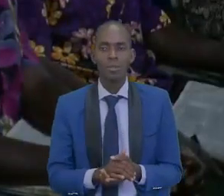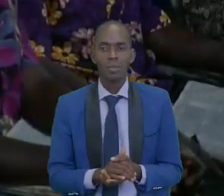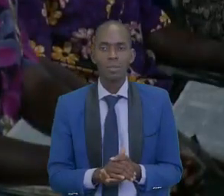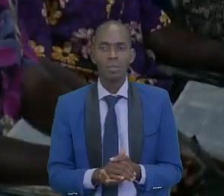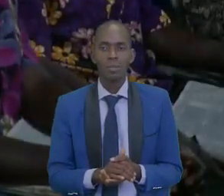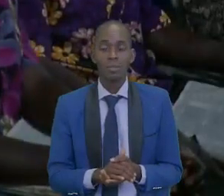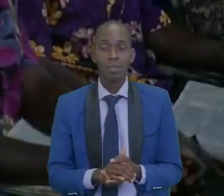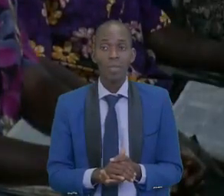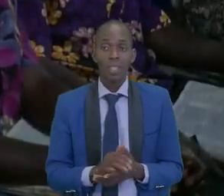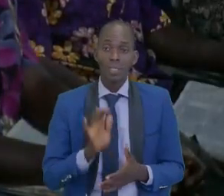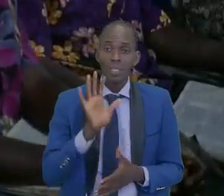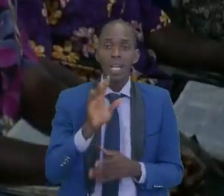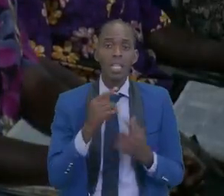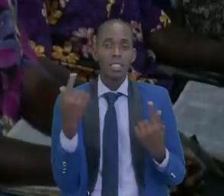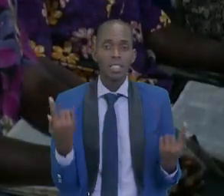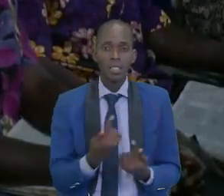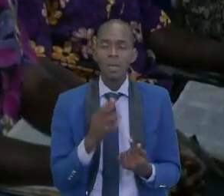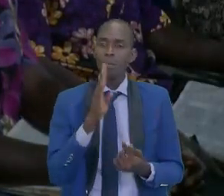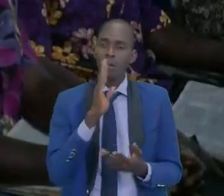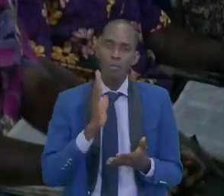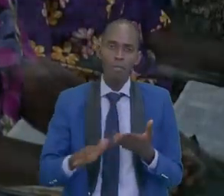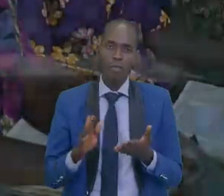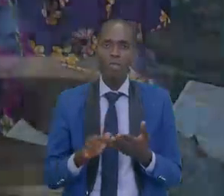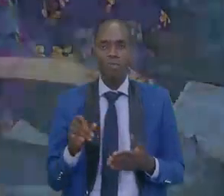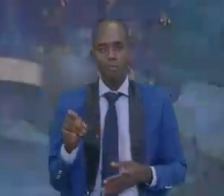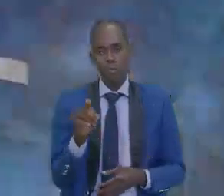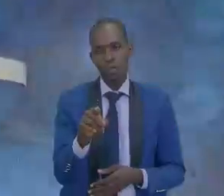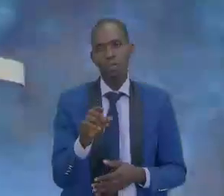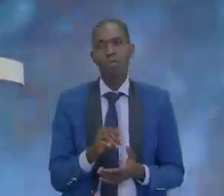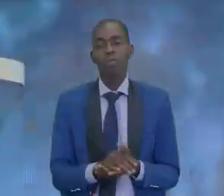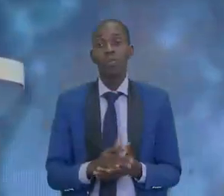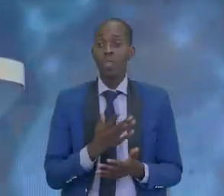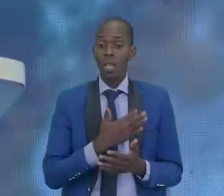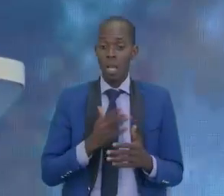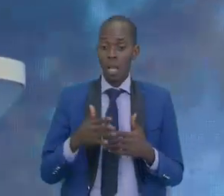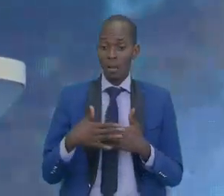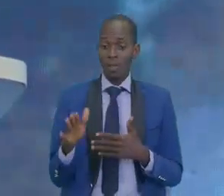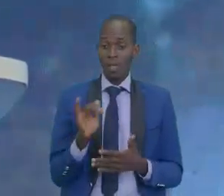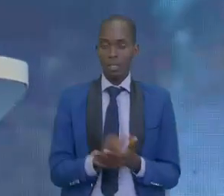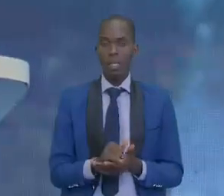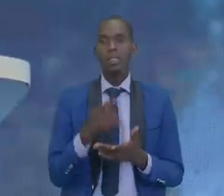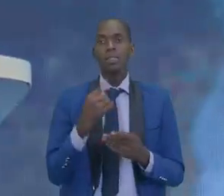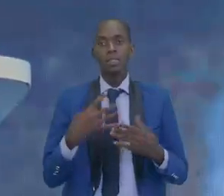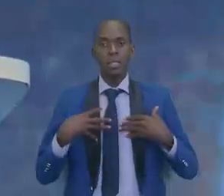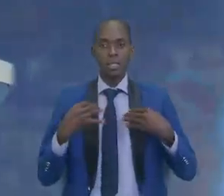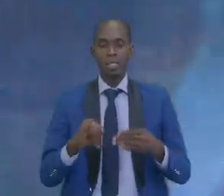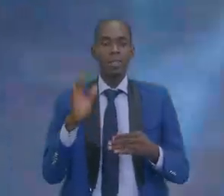Thy sins be forgiven thee, and then the healing will